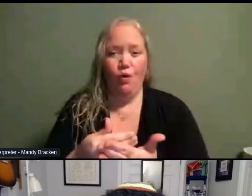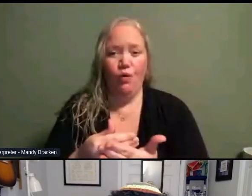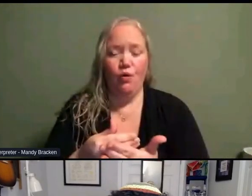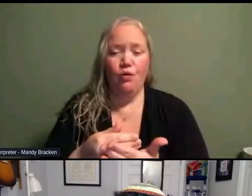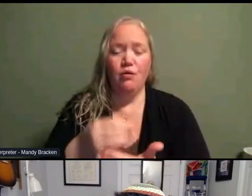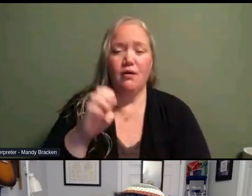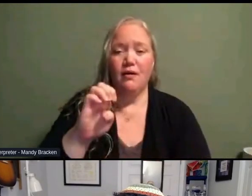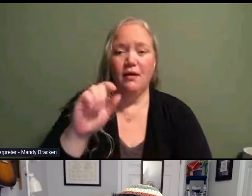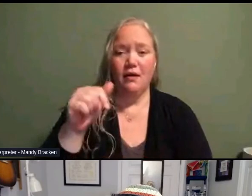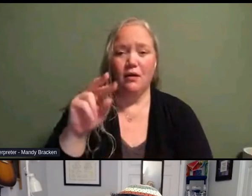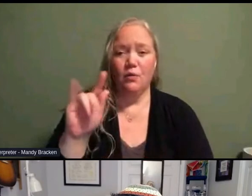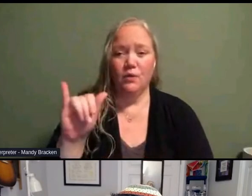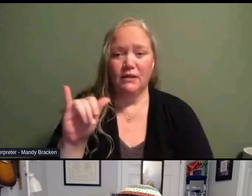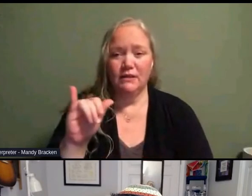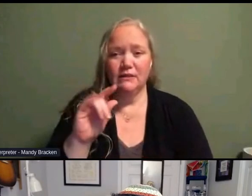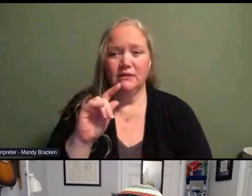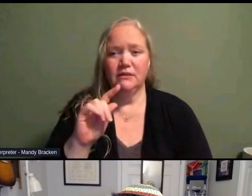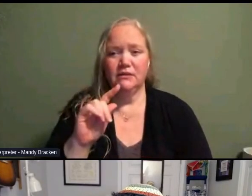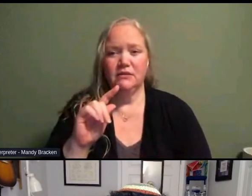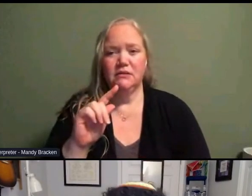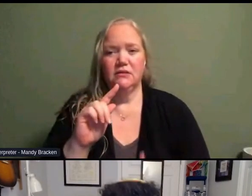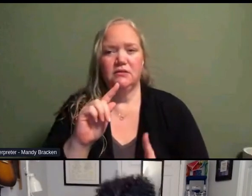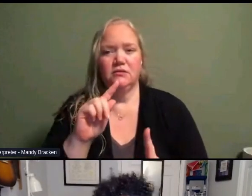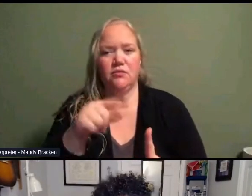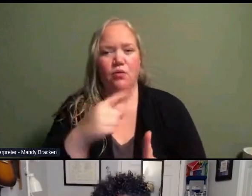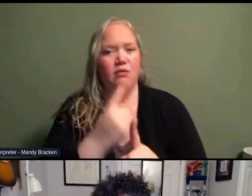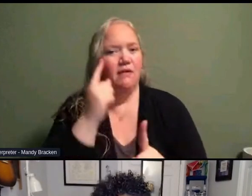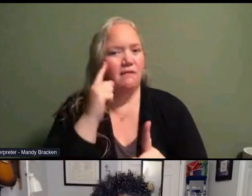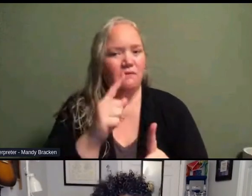led. So even if the